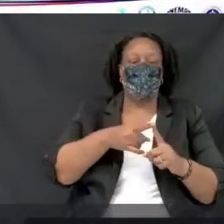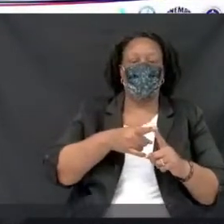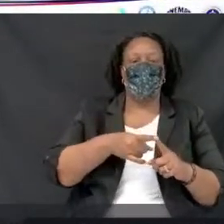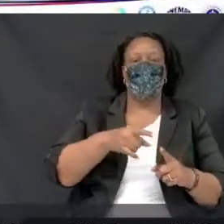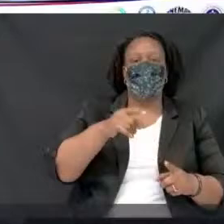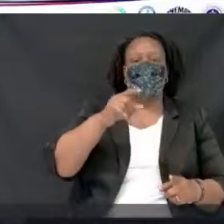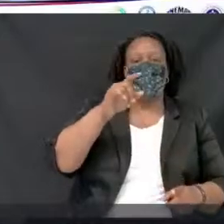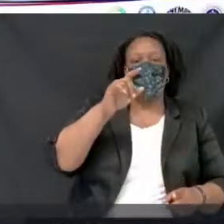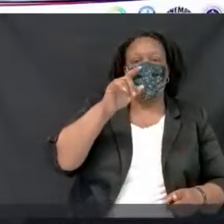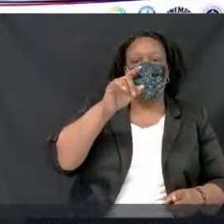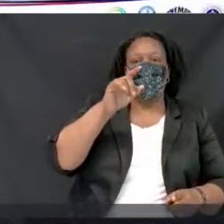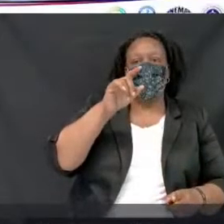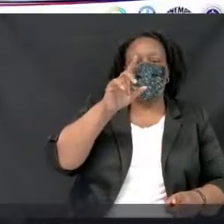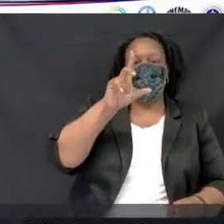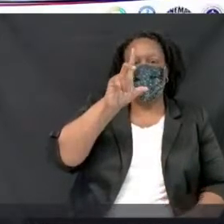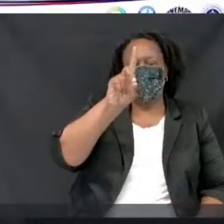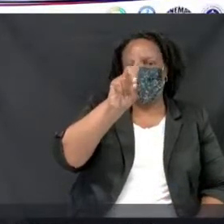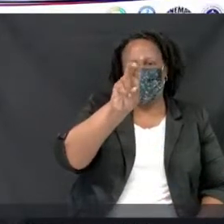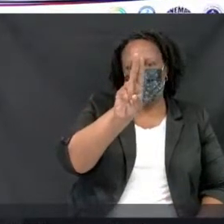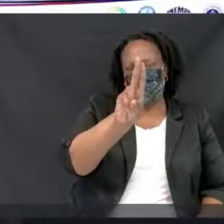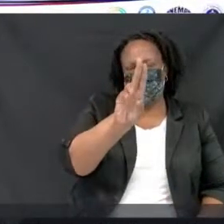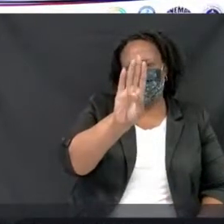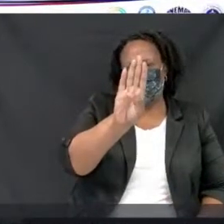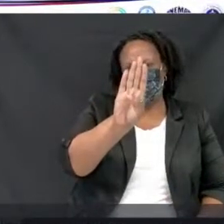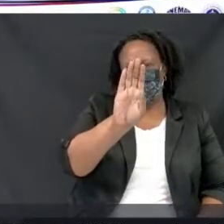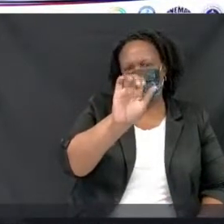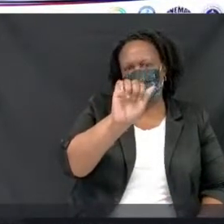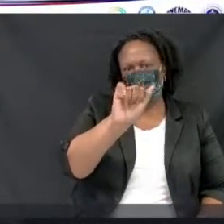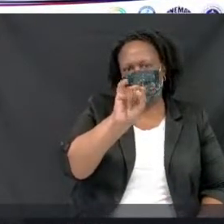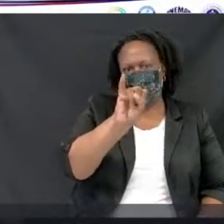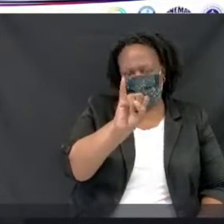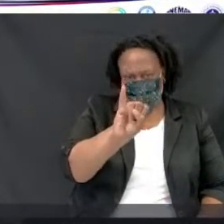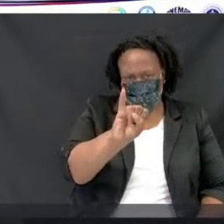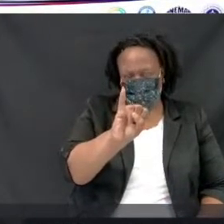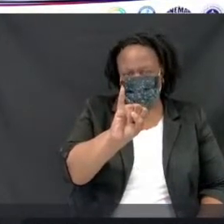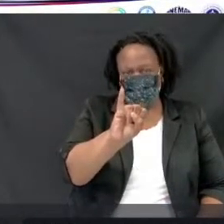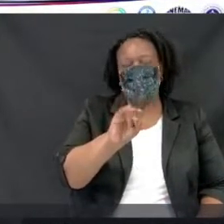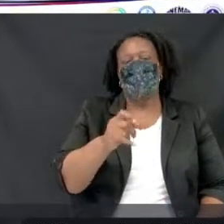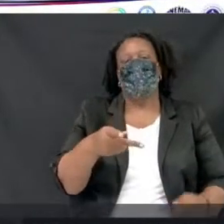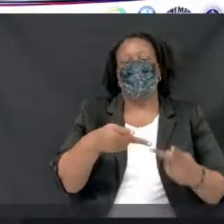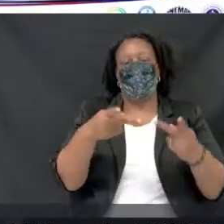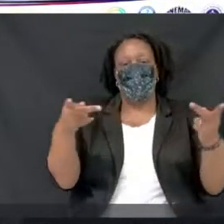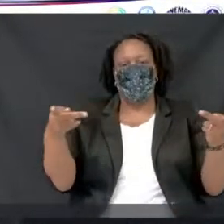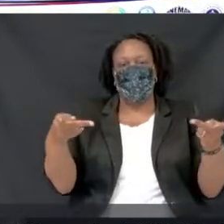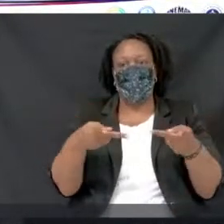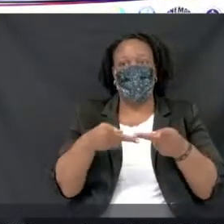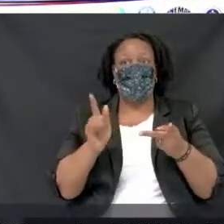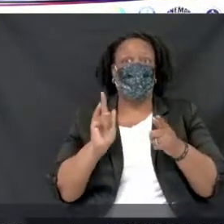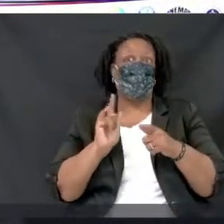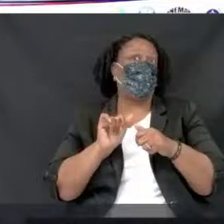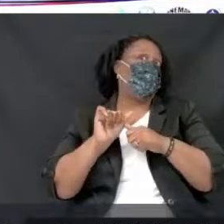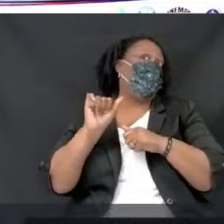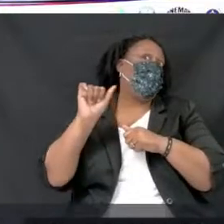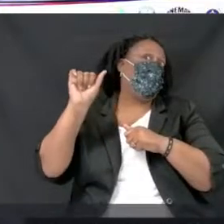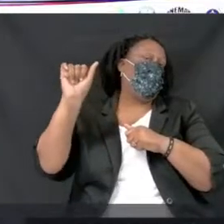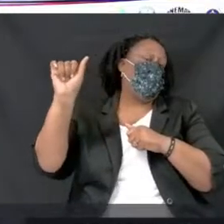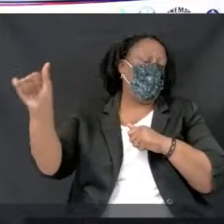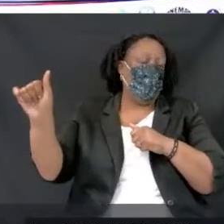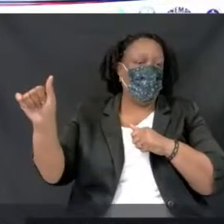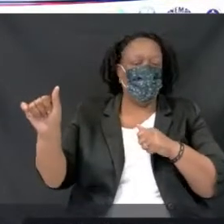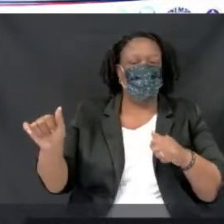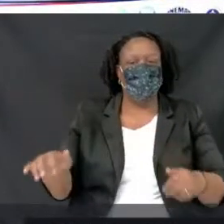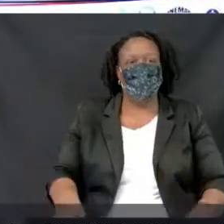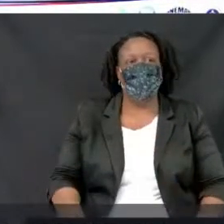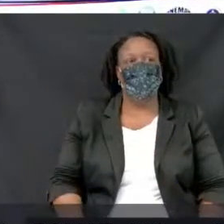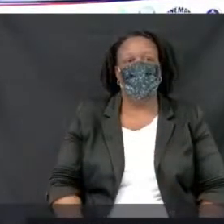That event is the largest event to take place since the